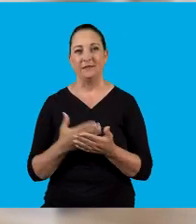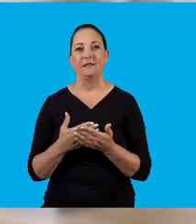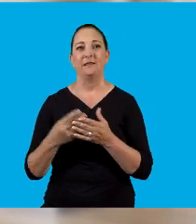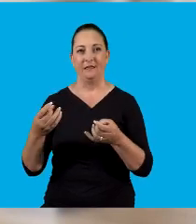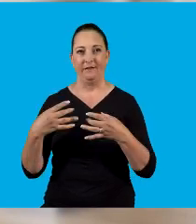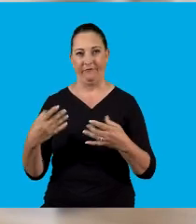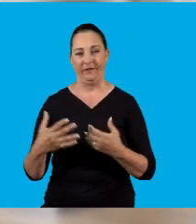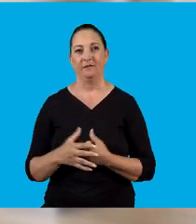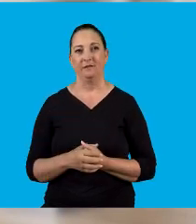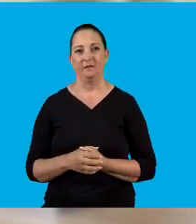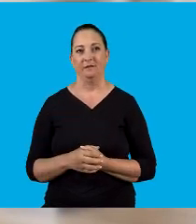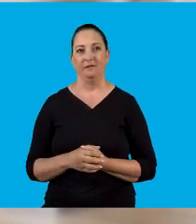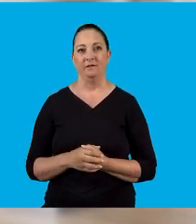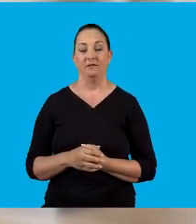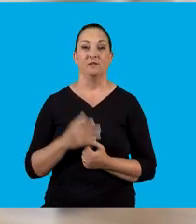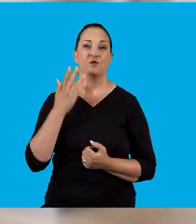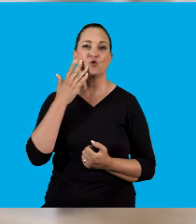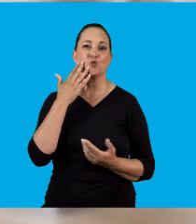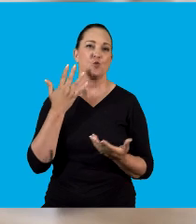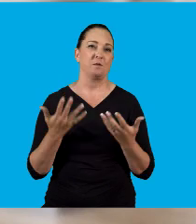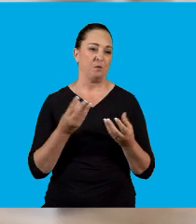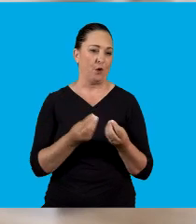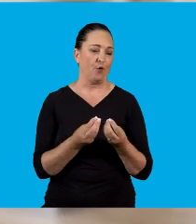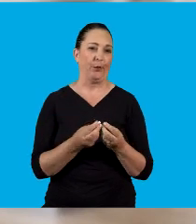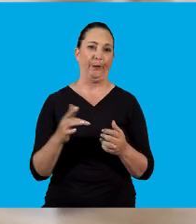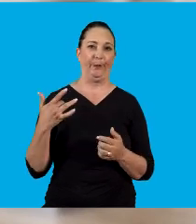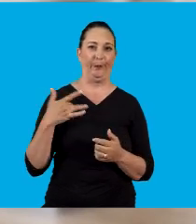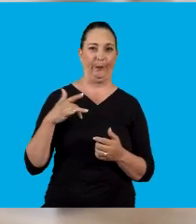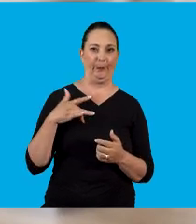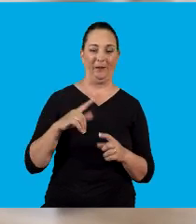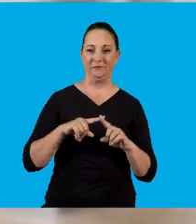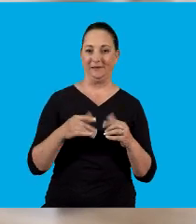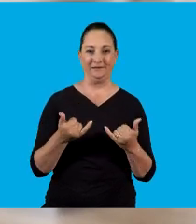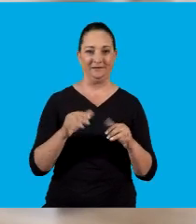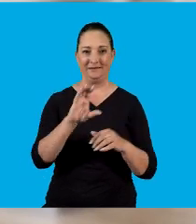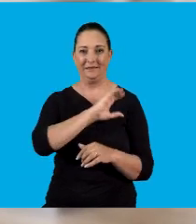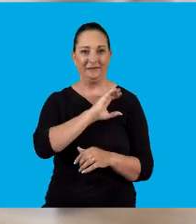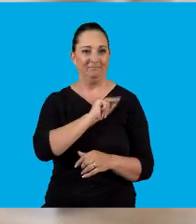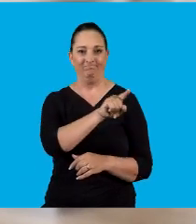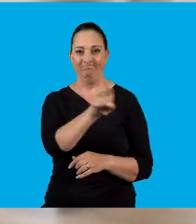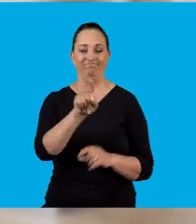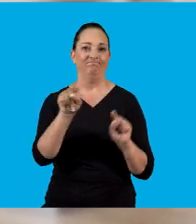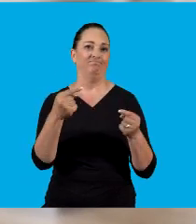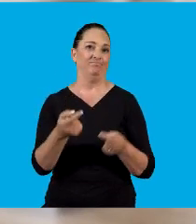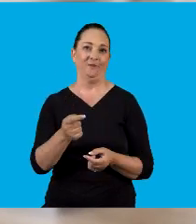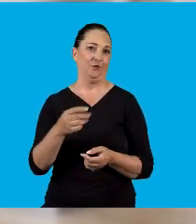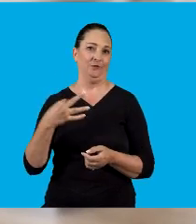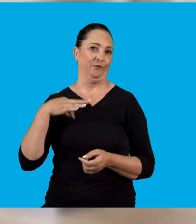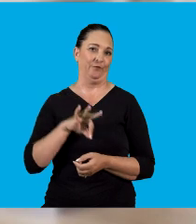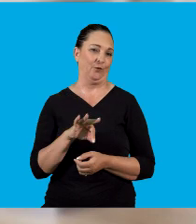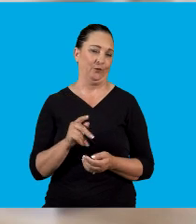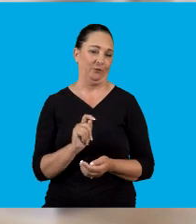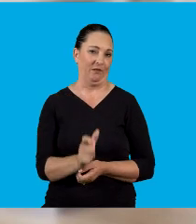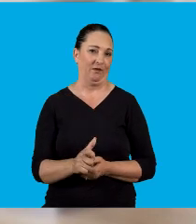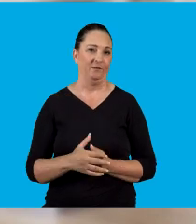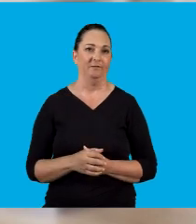especially if we are selling luxury products, because customers cannot even afford to buy them. So they opt for cheaper